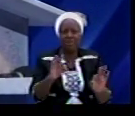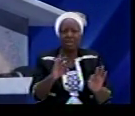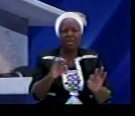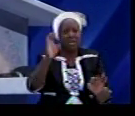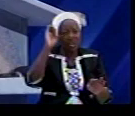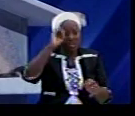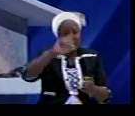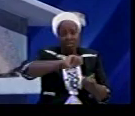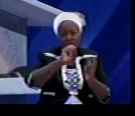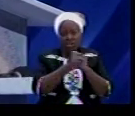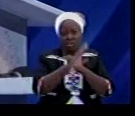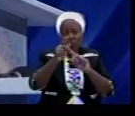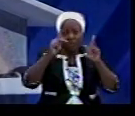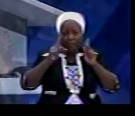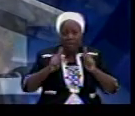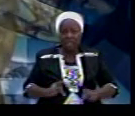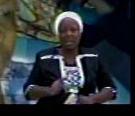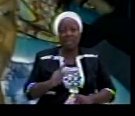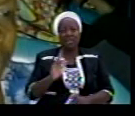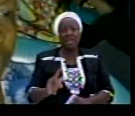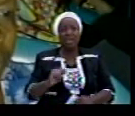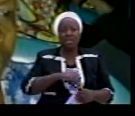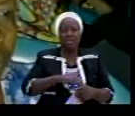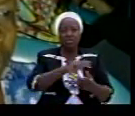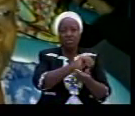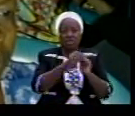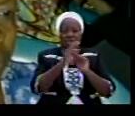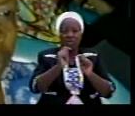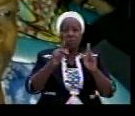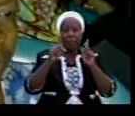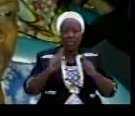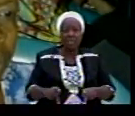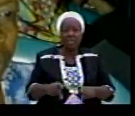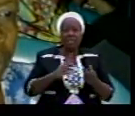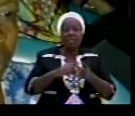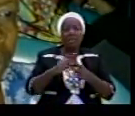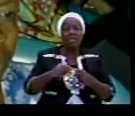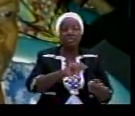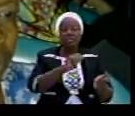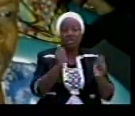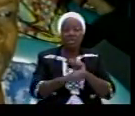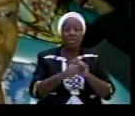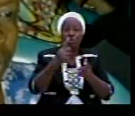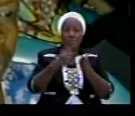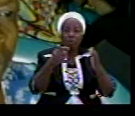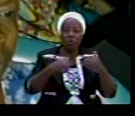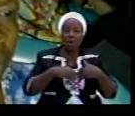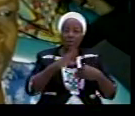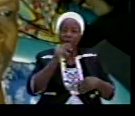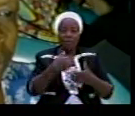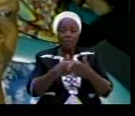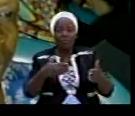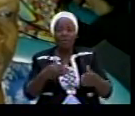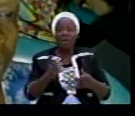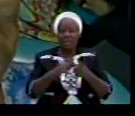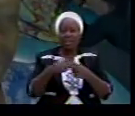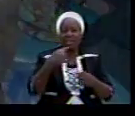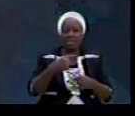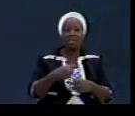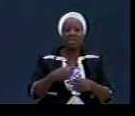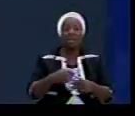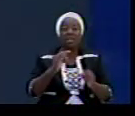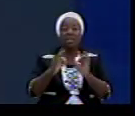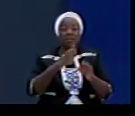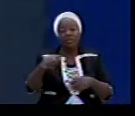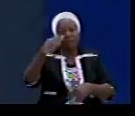personality. It changes your person. It changes what you have been before. And he said, if the